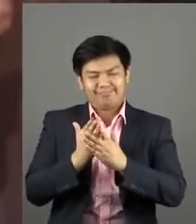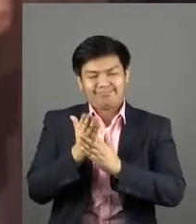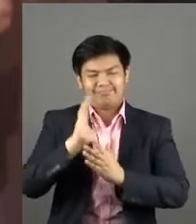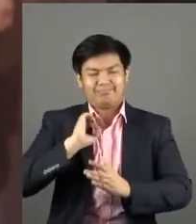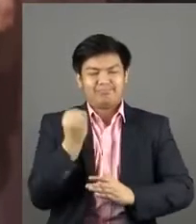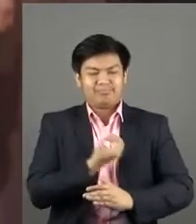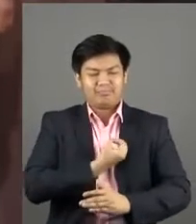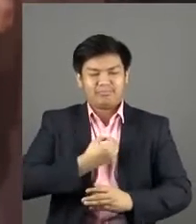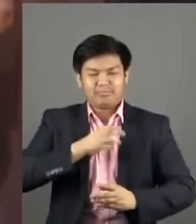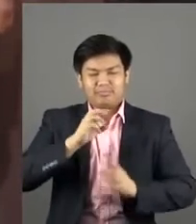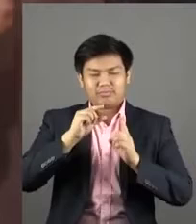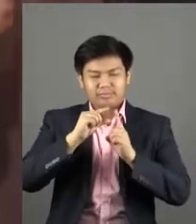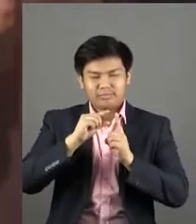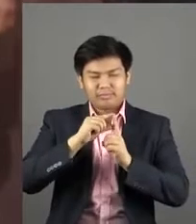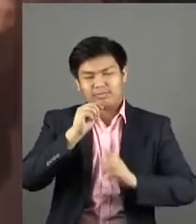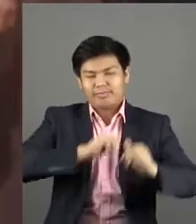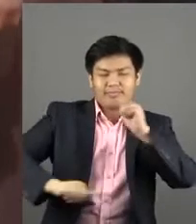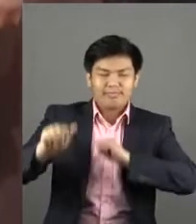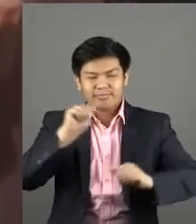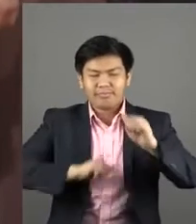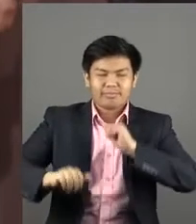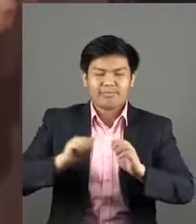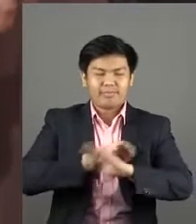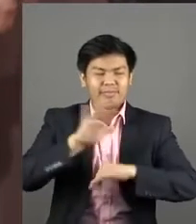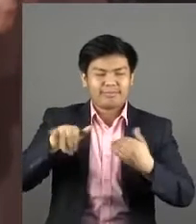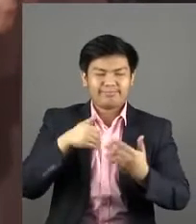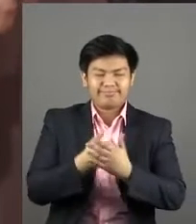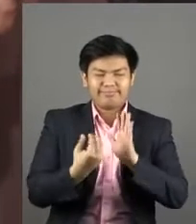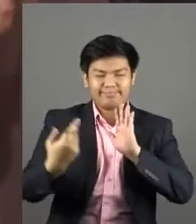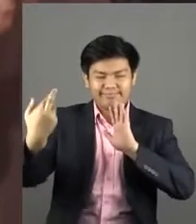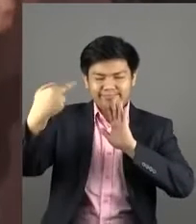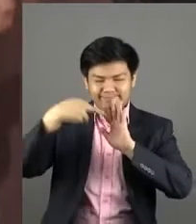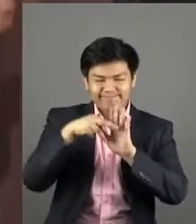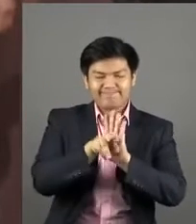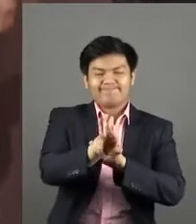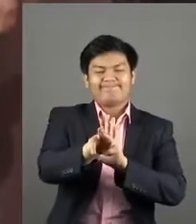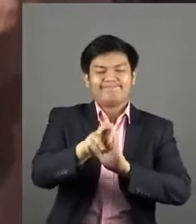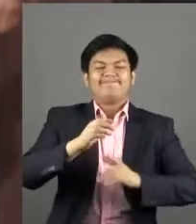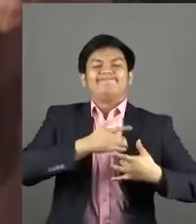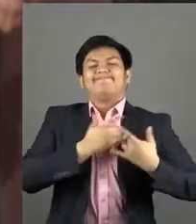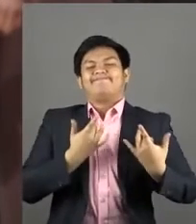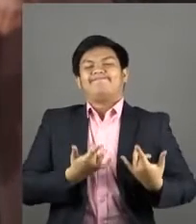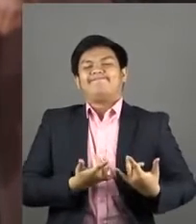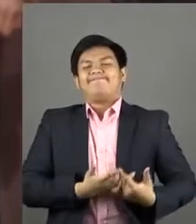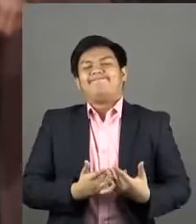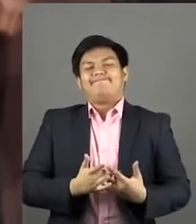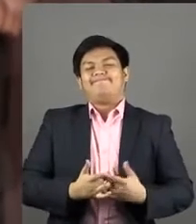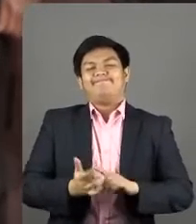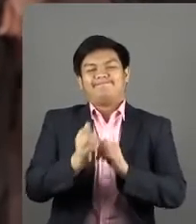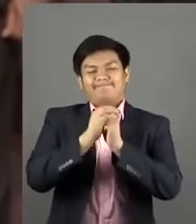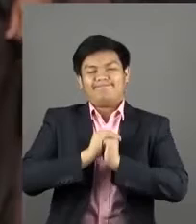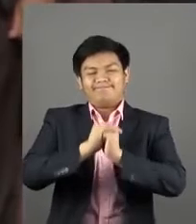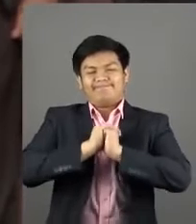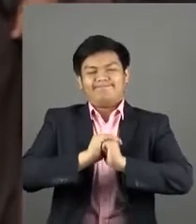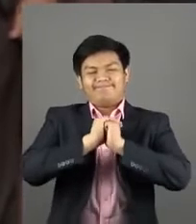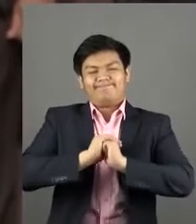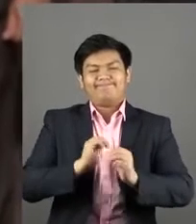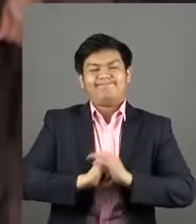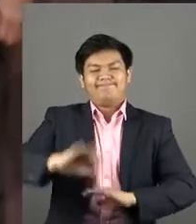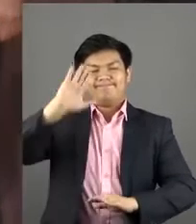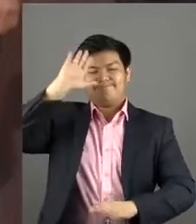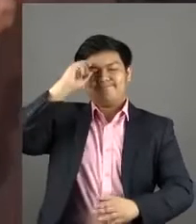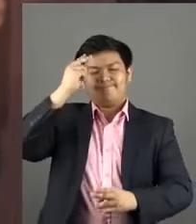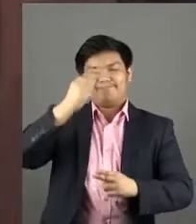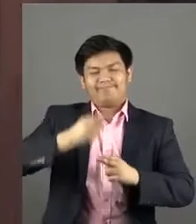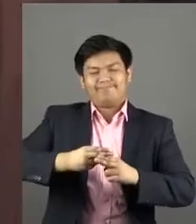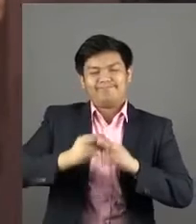words, our actions, may they all reflect a heart of worship. And may your name